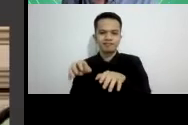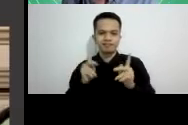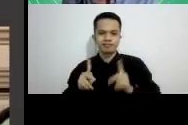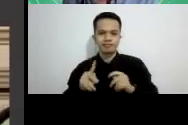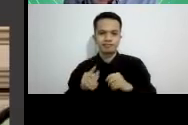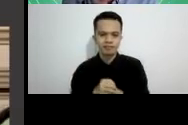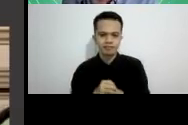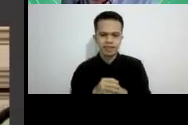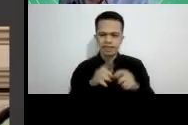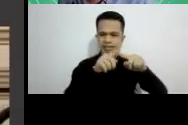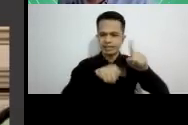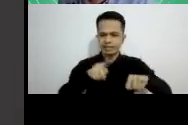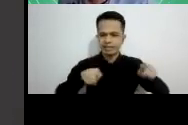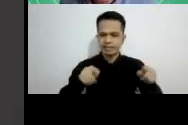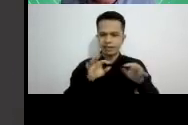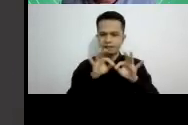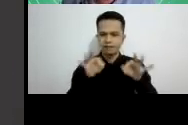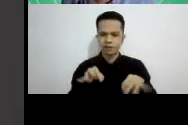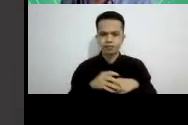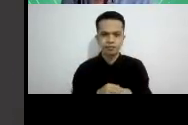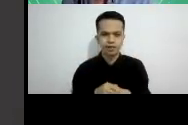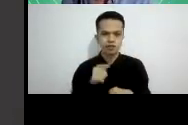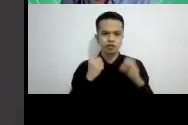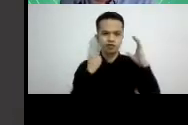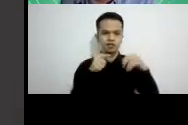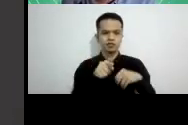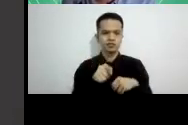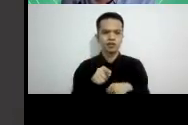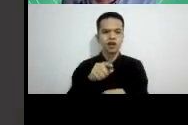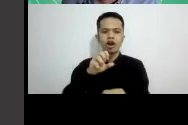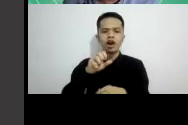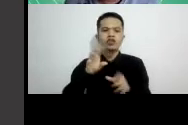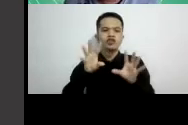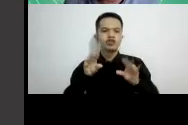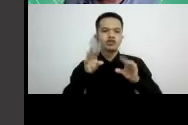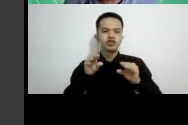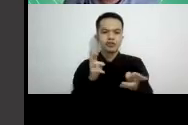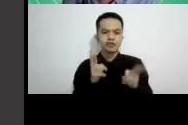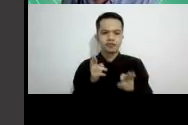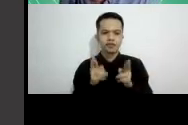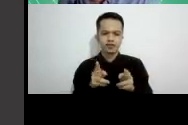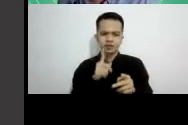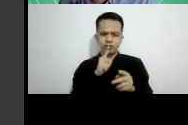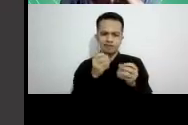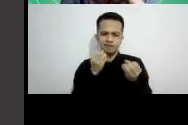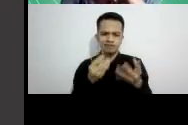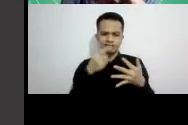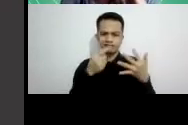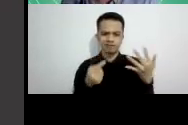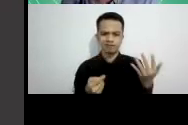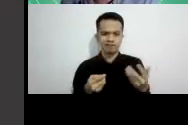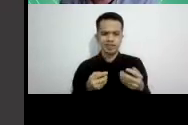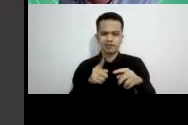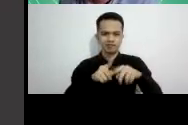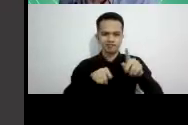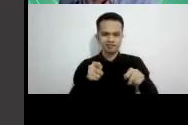forms. And the cool ones, like soft robotics. So there are a lot of concepts for it. And I kind of like looking at the slide because they're so weird